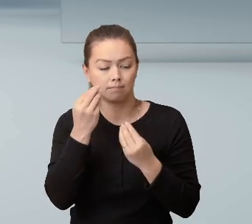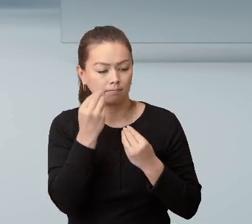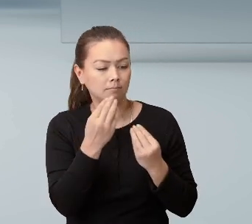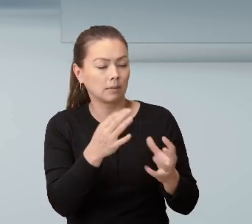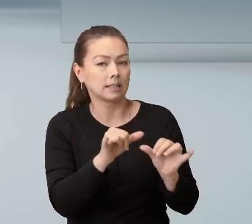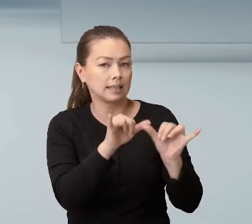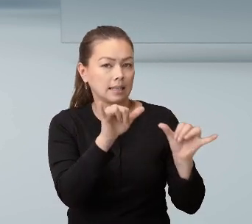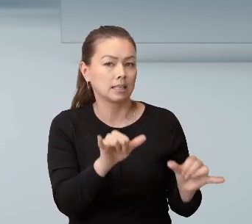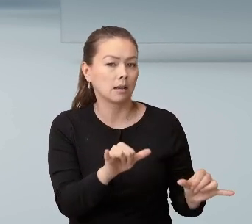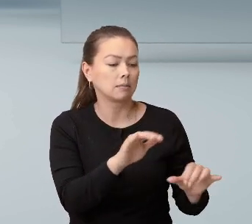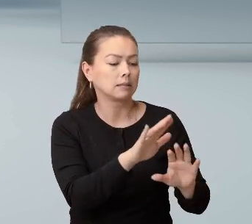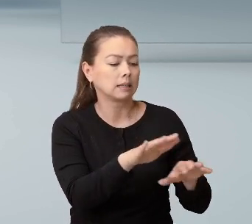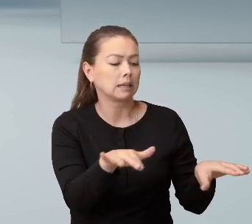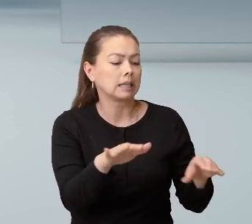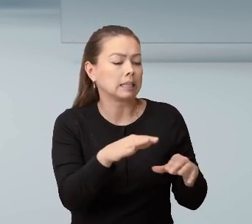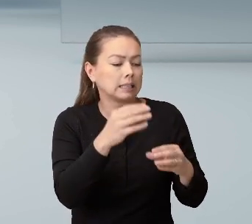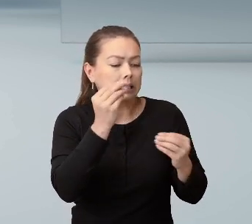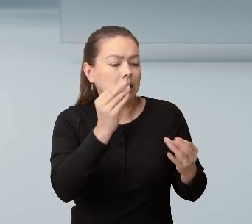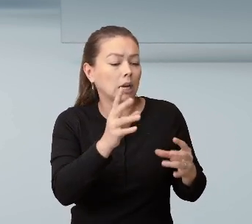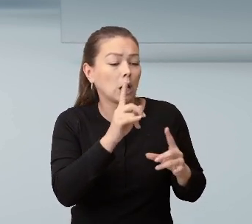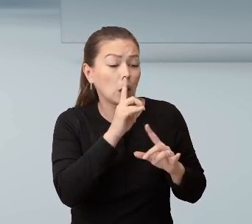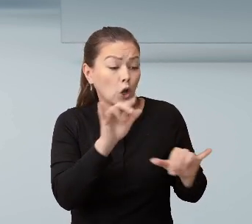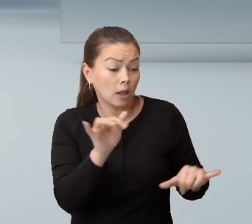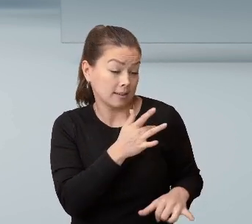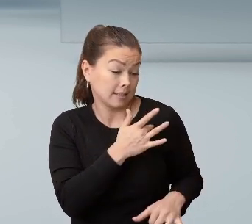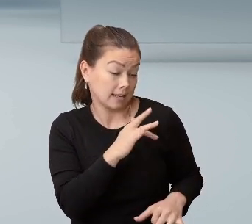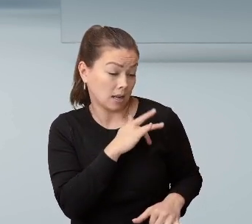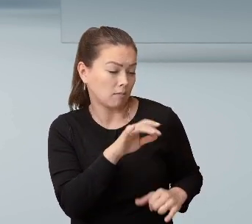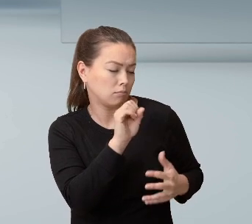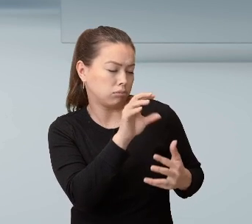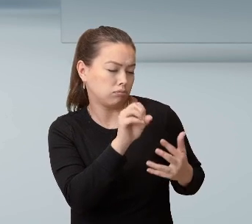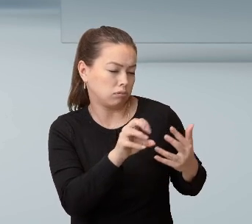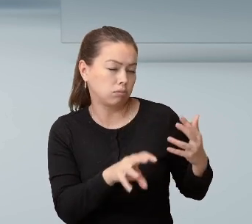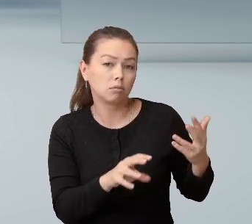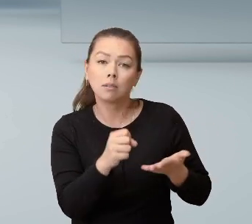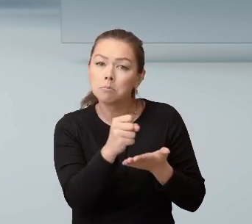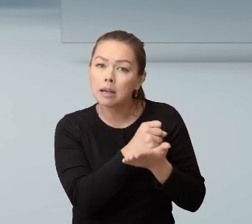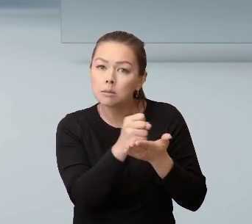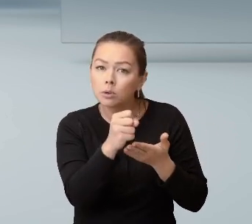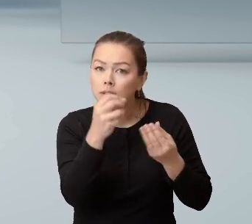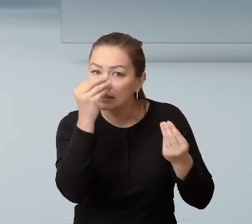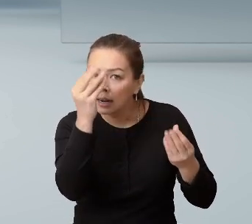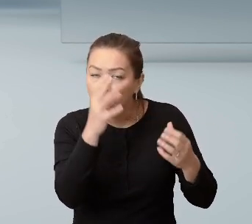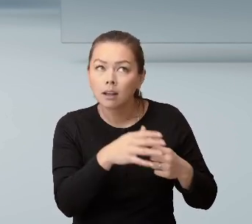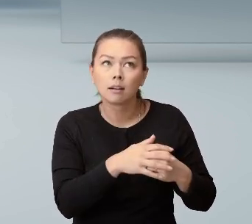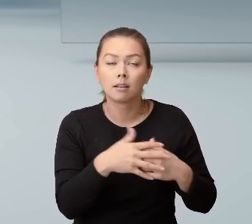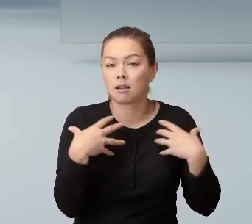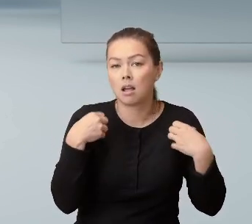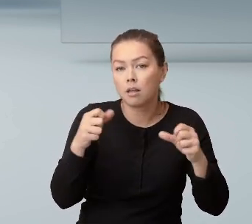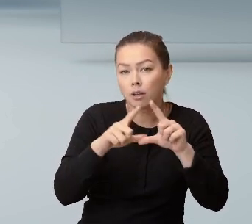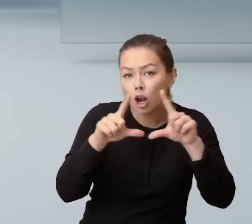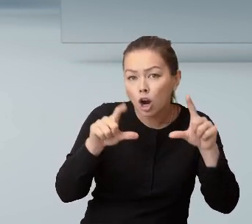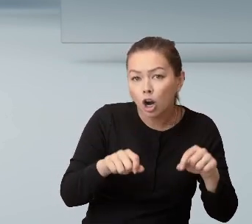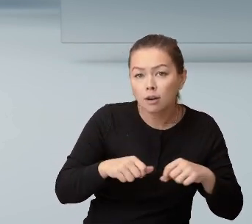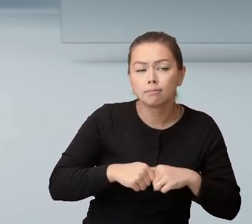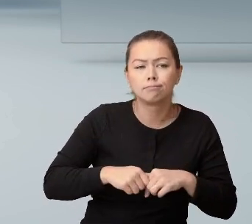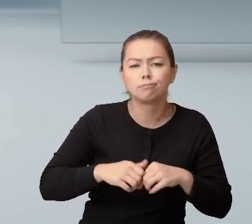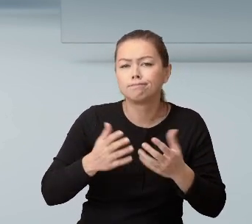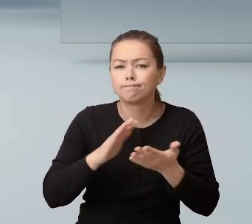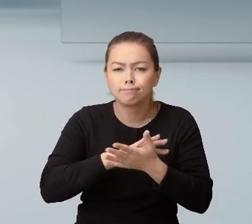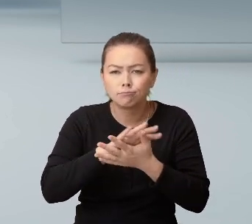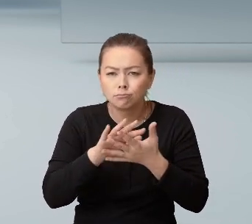looks like. So what a passport number looks like, what a health card number looks like, something like that. And you can use those